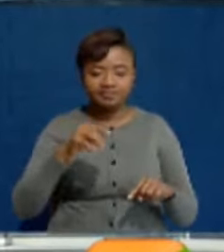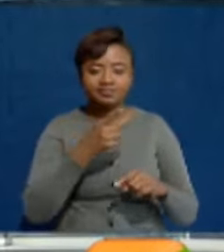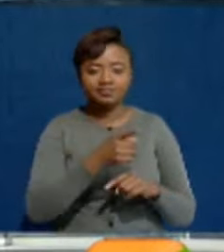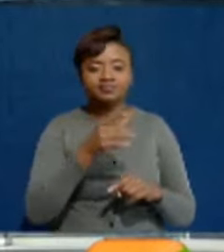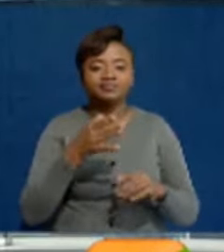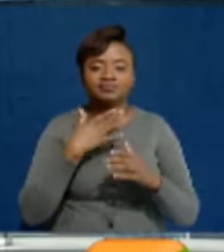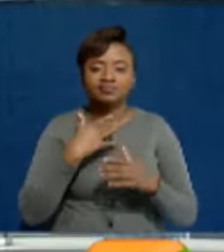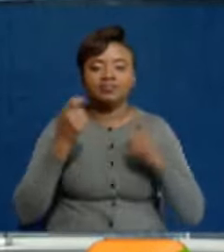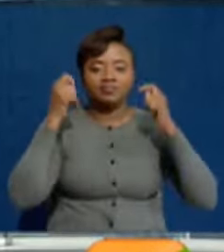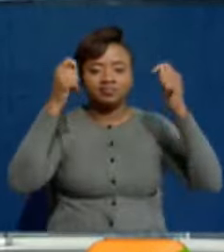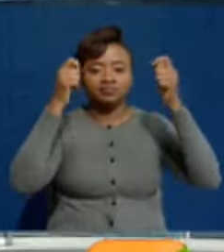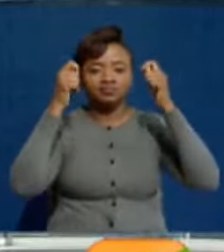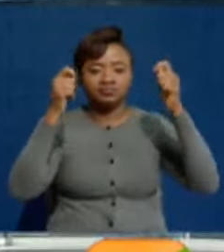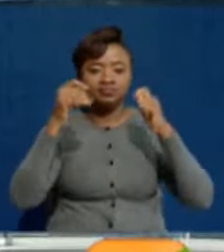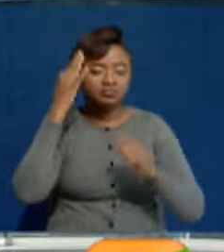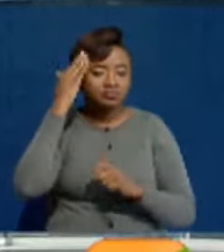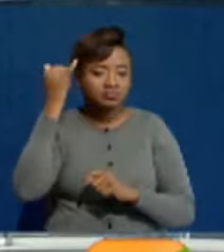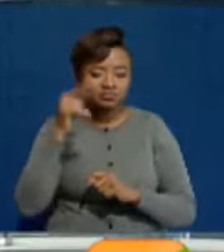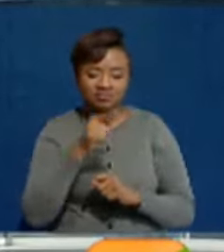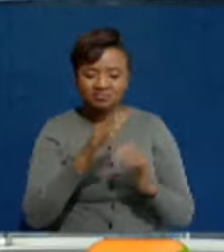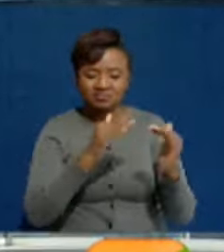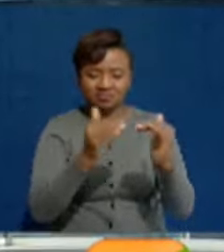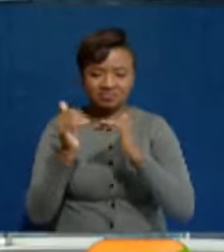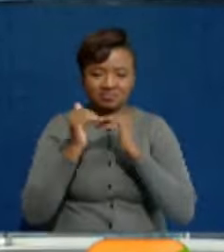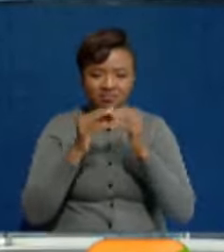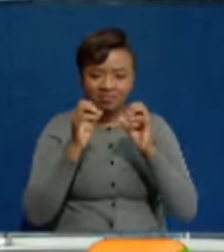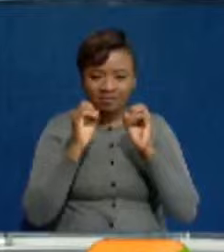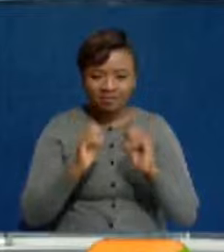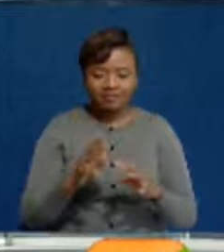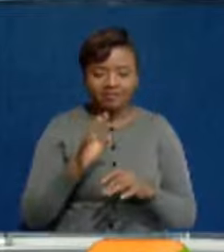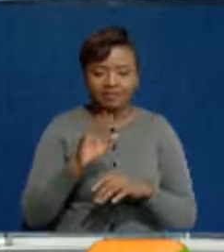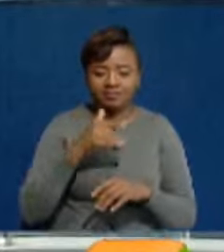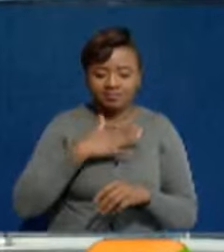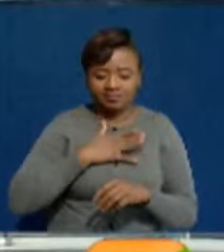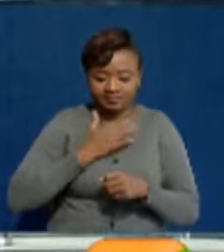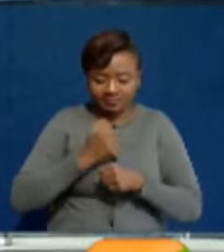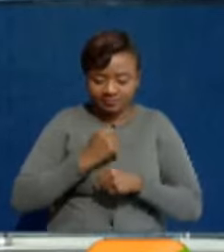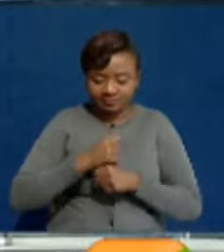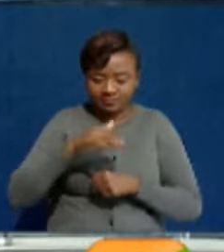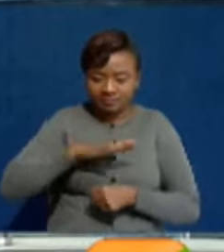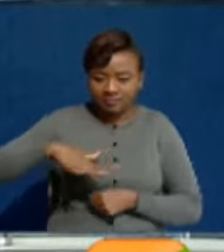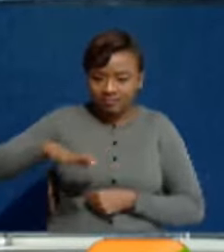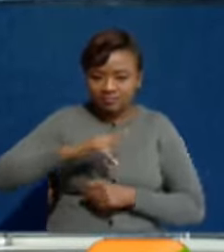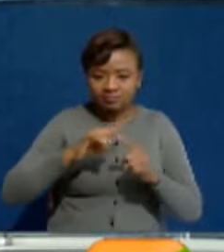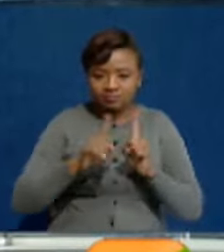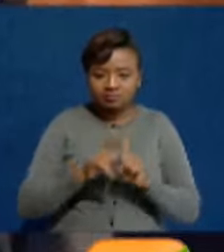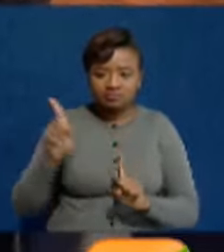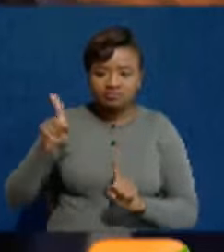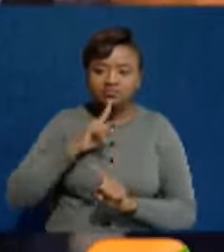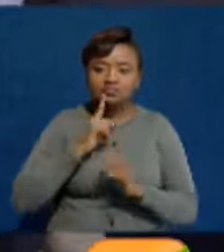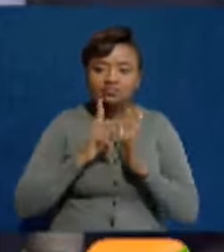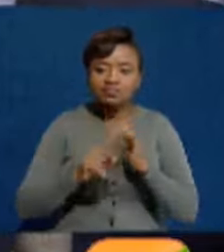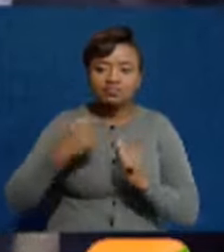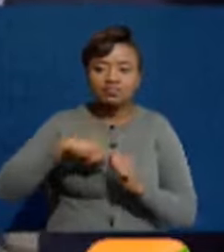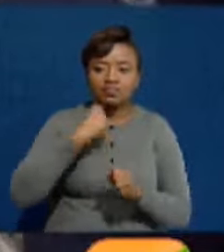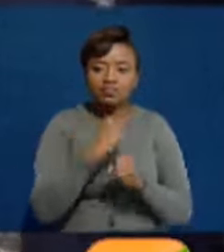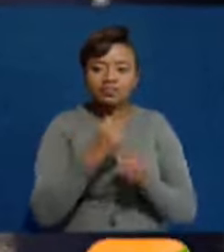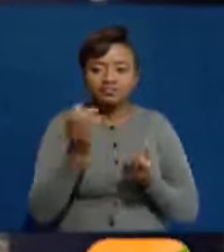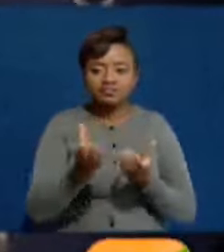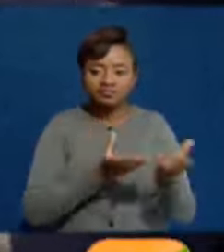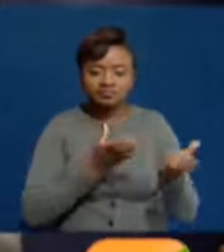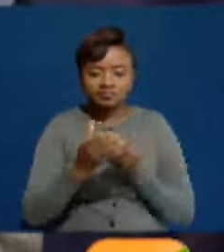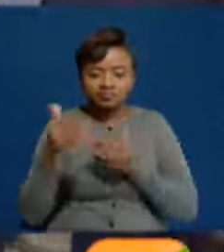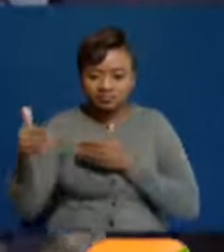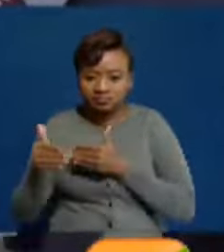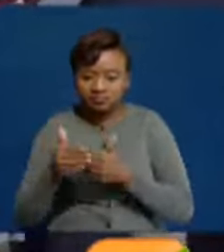against what they termed as unfair displacement from their place of work. And the traders say they have been doing business next to the Supreme Court